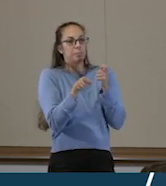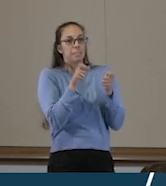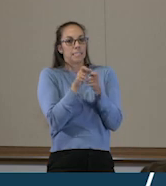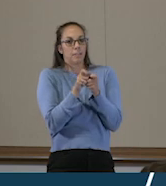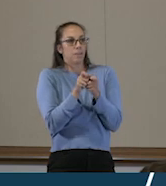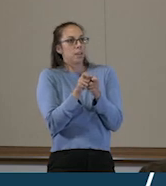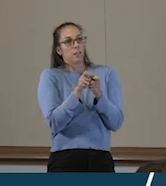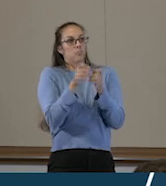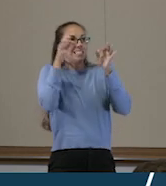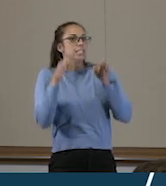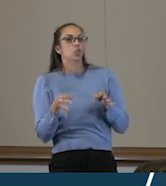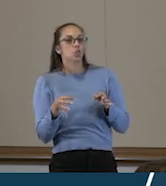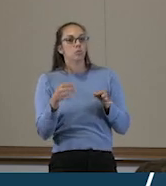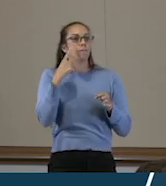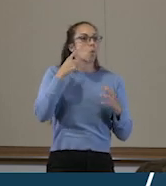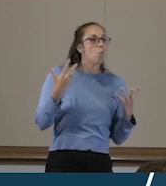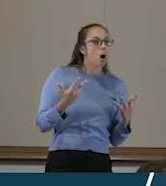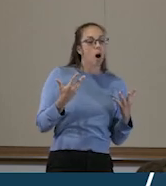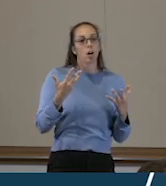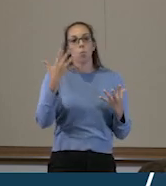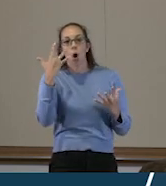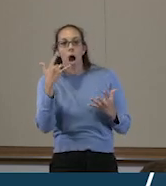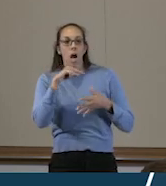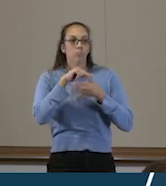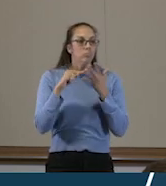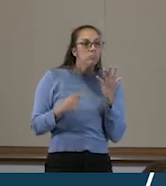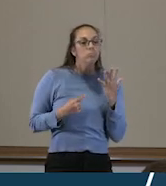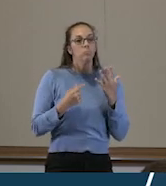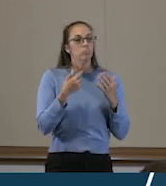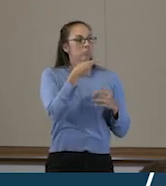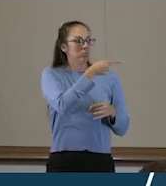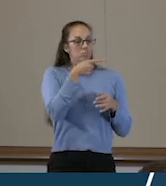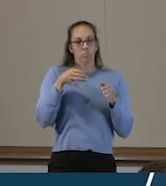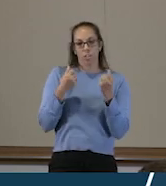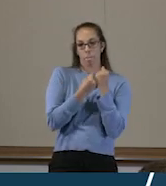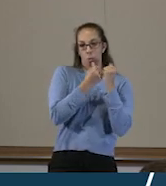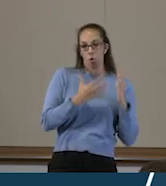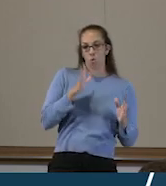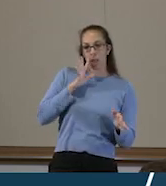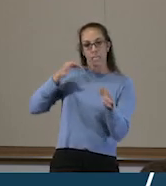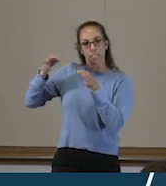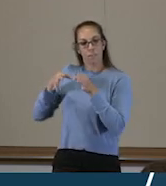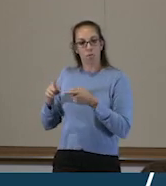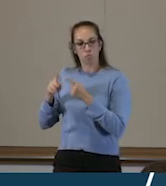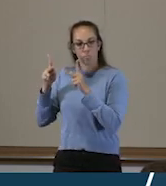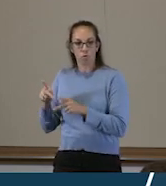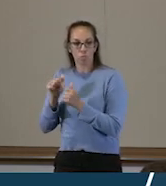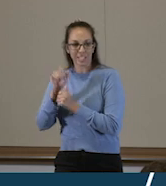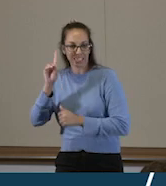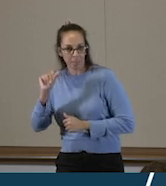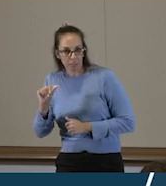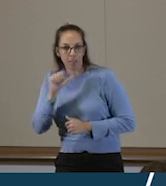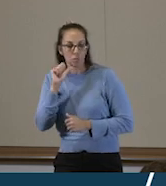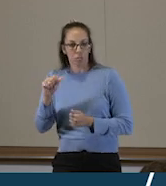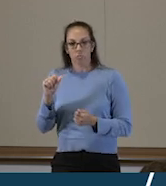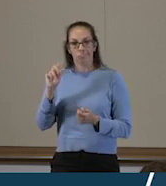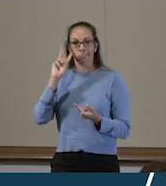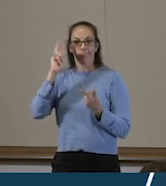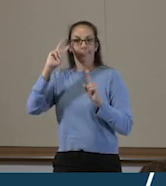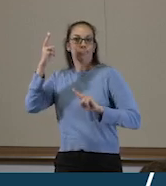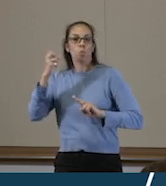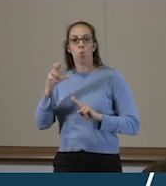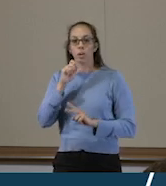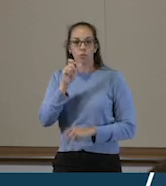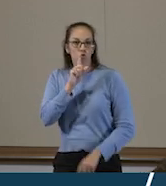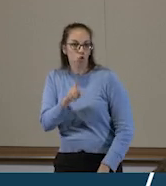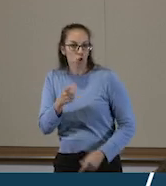of a decision. And those are often the roles that I see the supporter take the most. There are many others, but